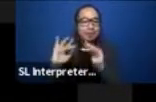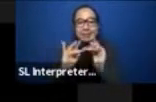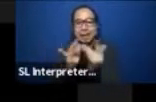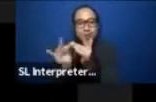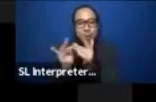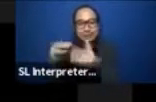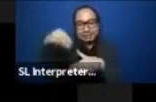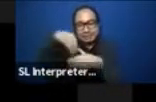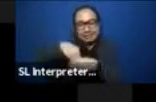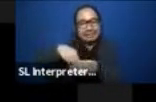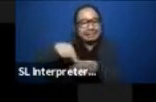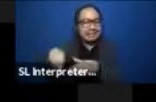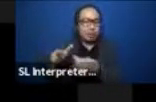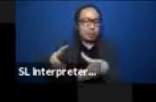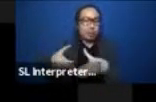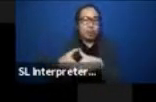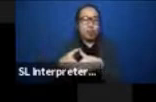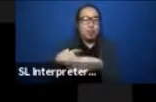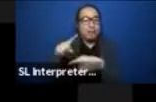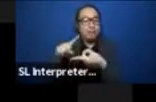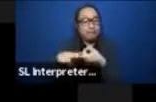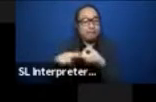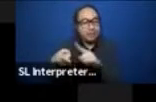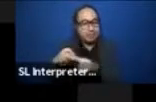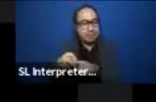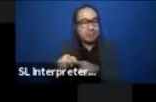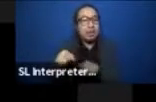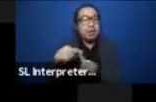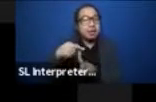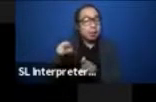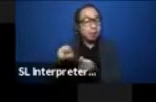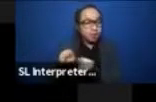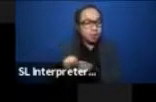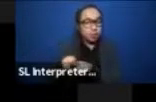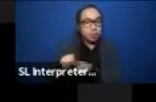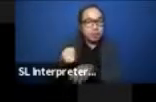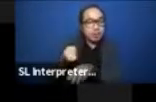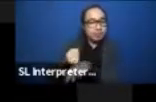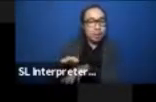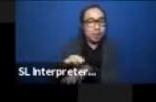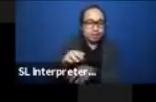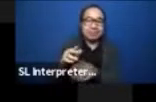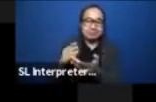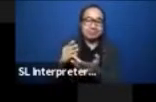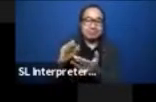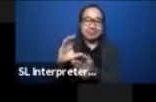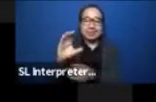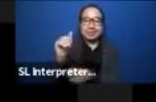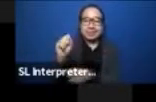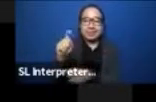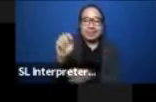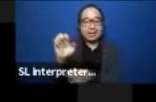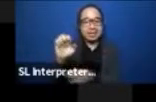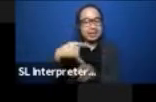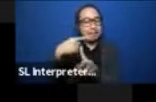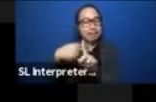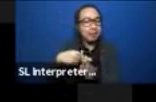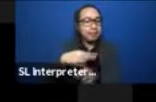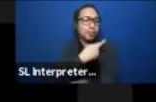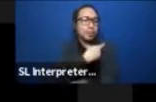And this is also a space, and these again are also informed by caste and religious identities in terms of who my friend